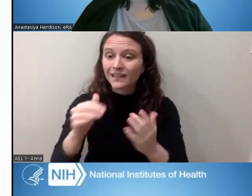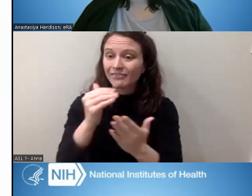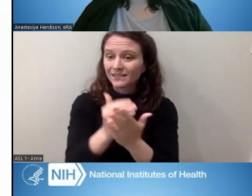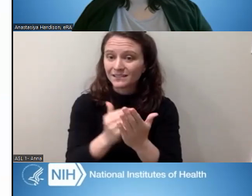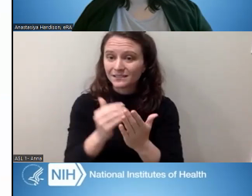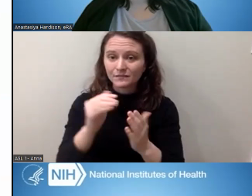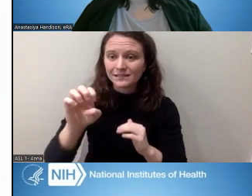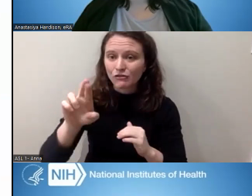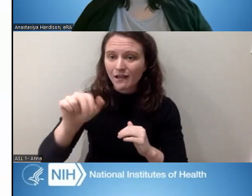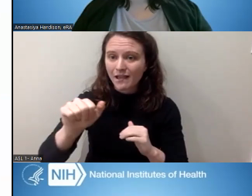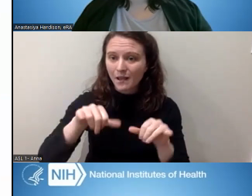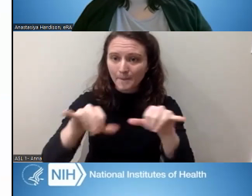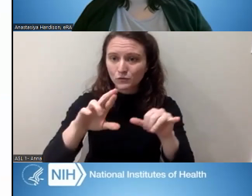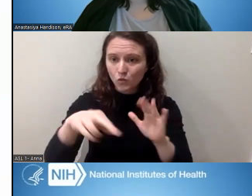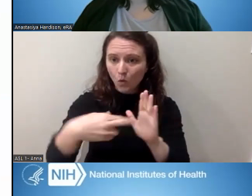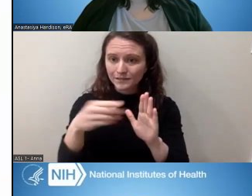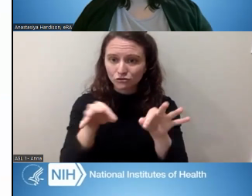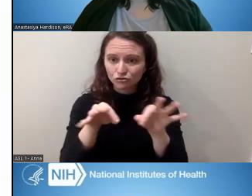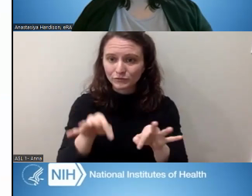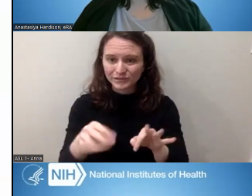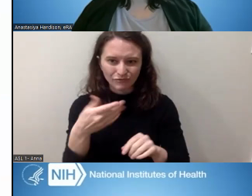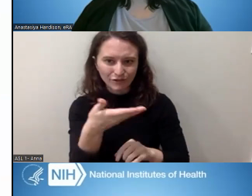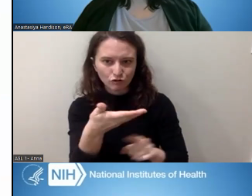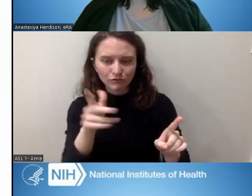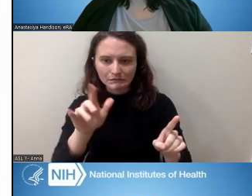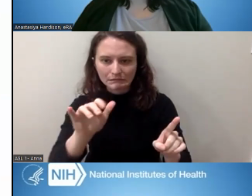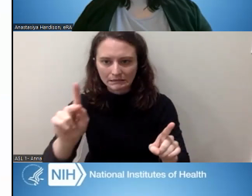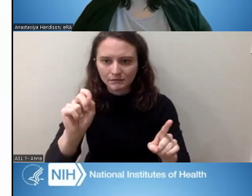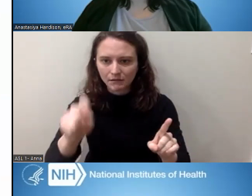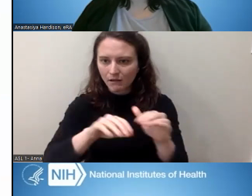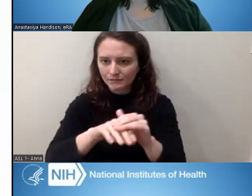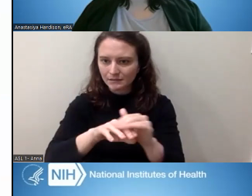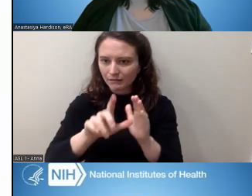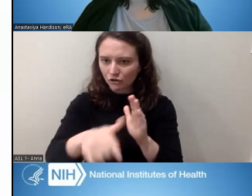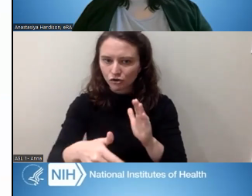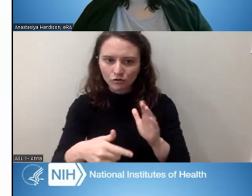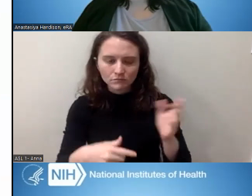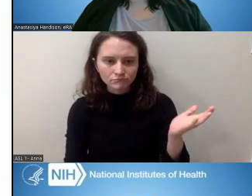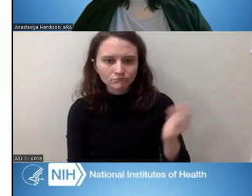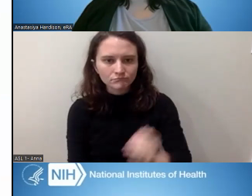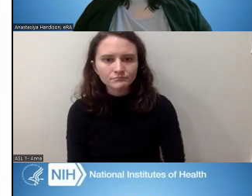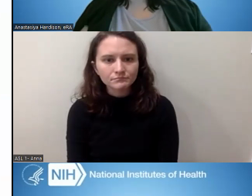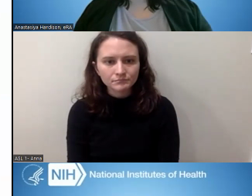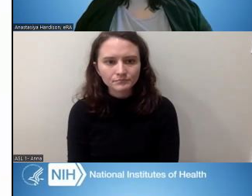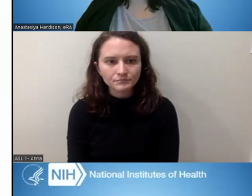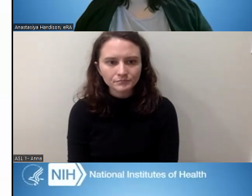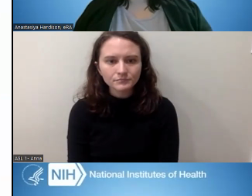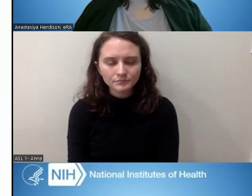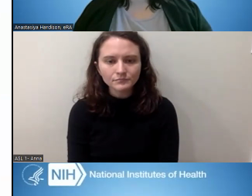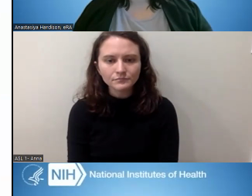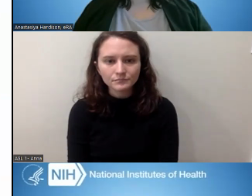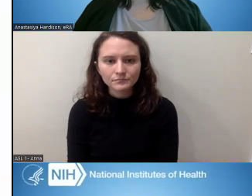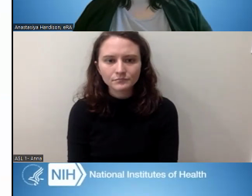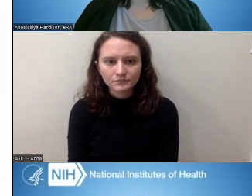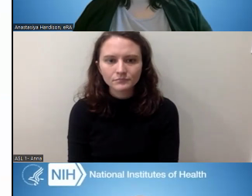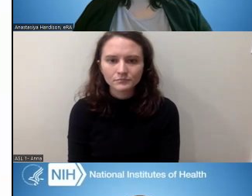eRA common roles and their descriptions here. It's very helpful if you're trying to determine which roles